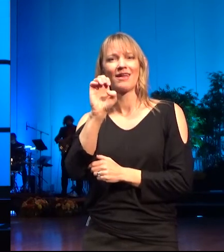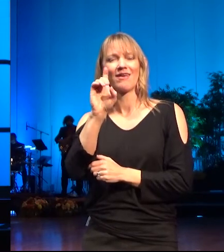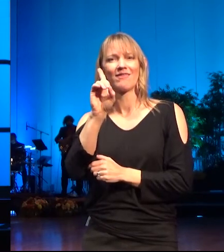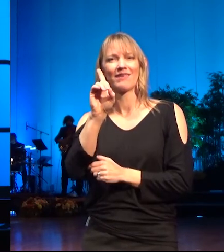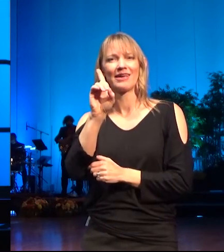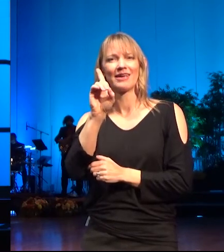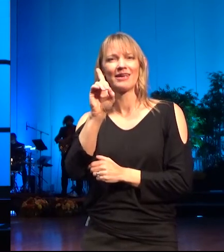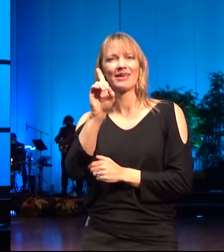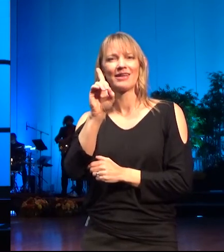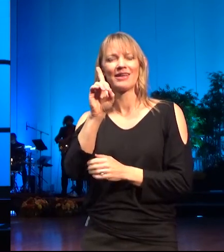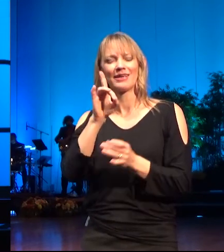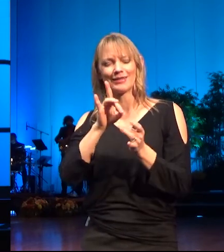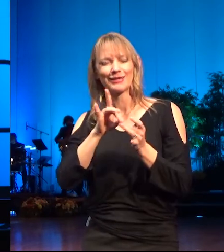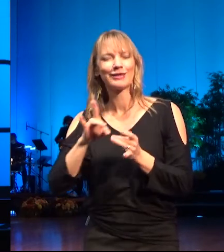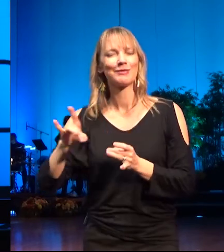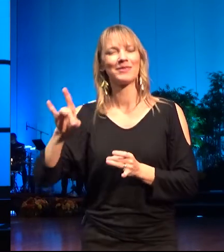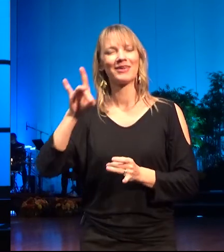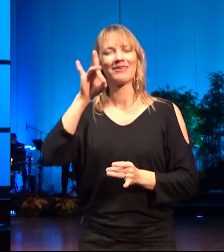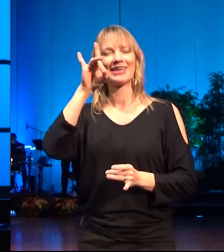Spirit,